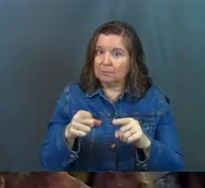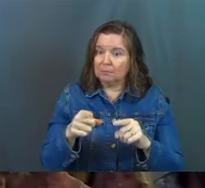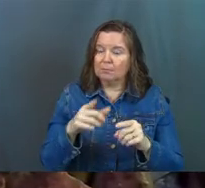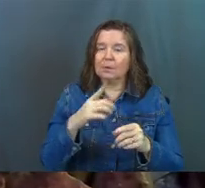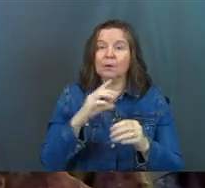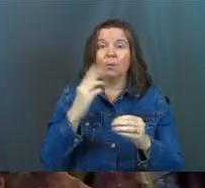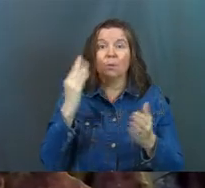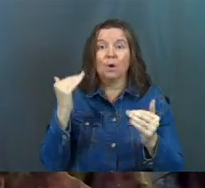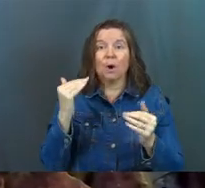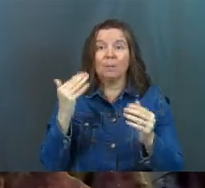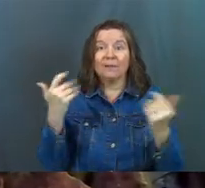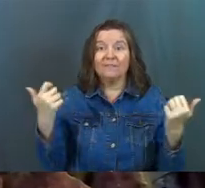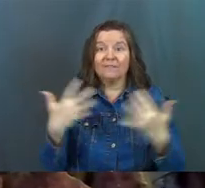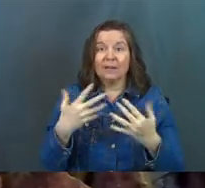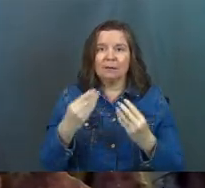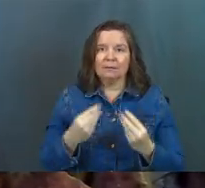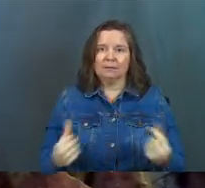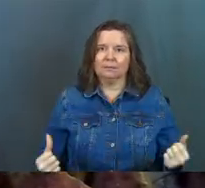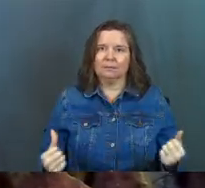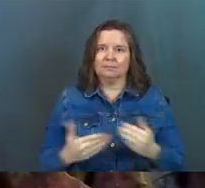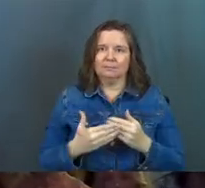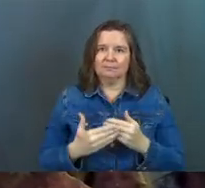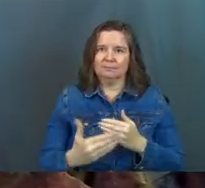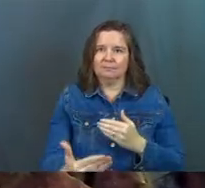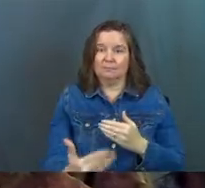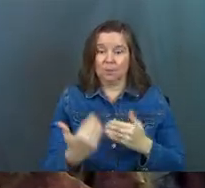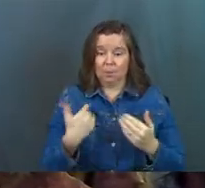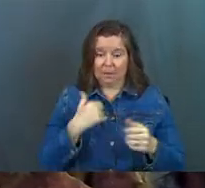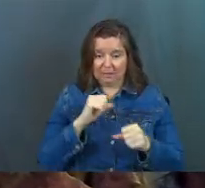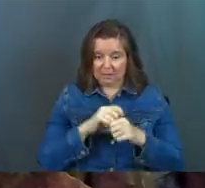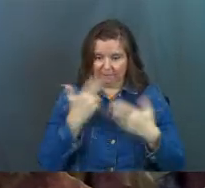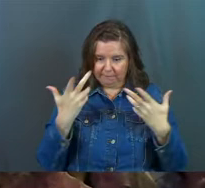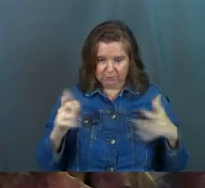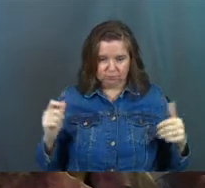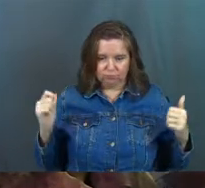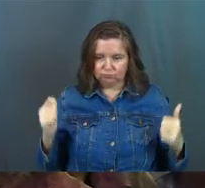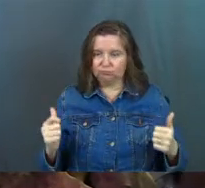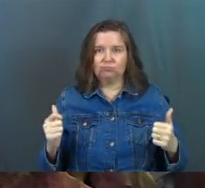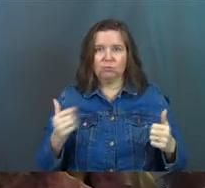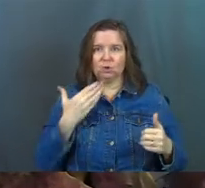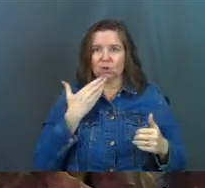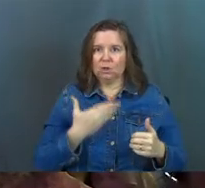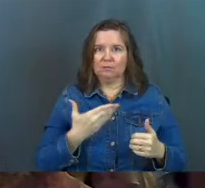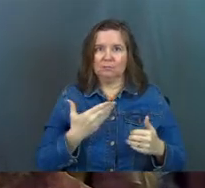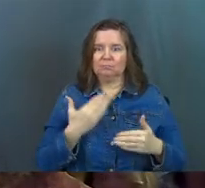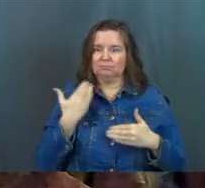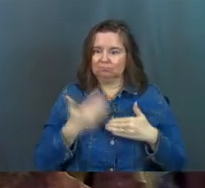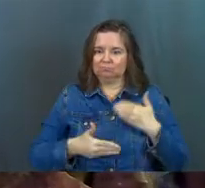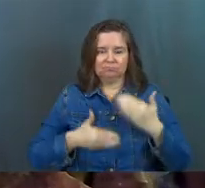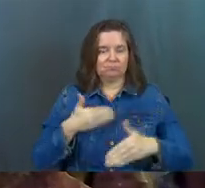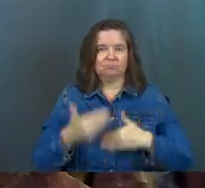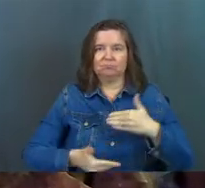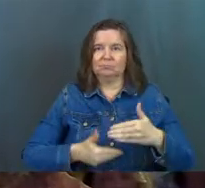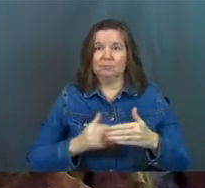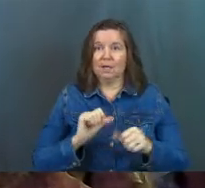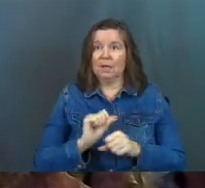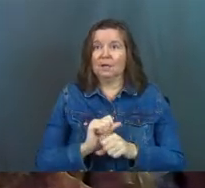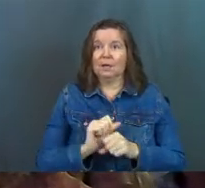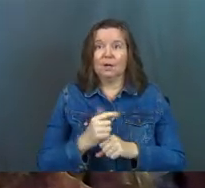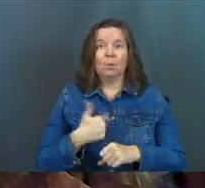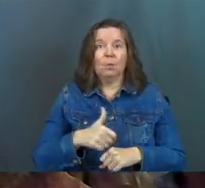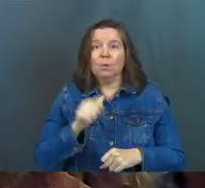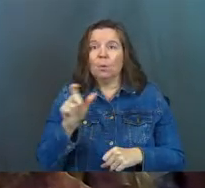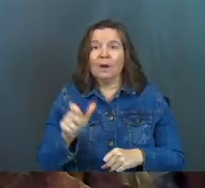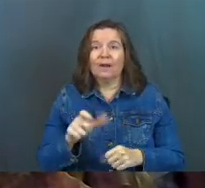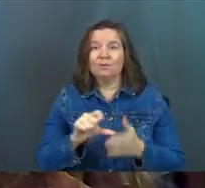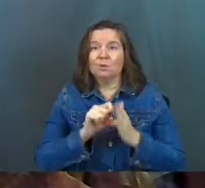there will be no more fear. We're hoping that once we have the job, we've got it. And once we have the job, we